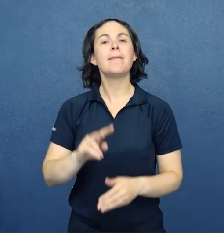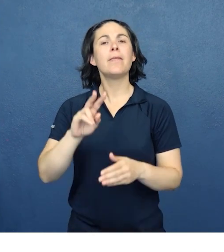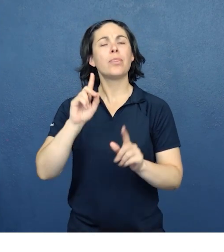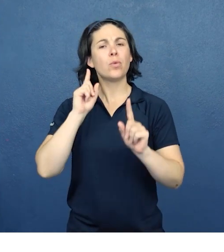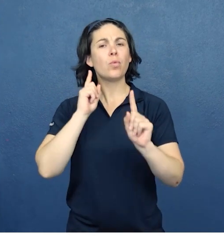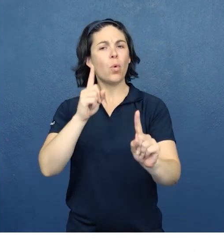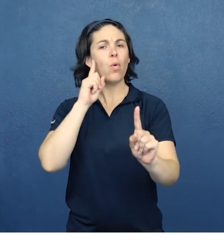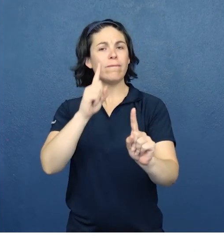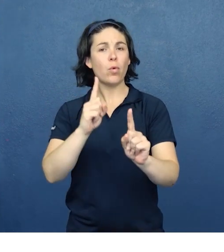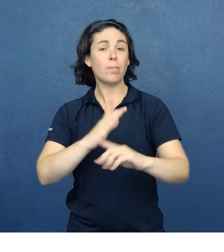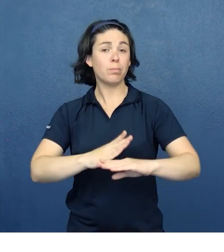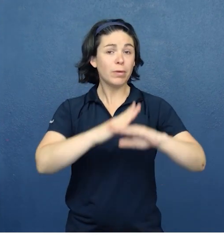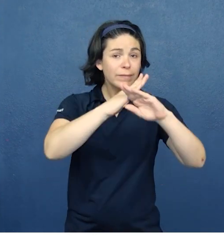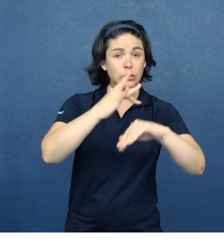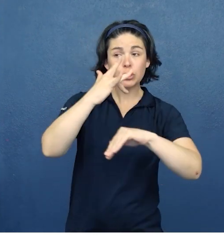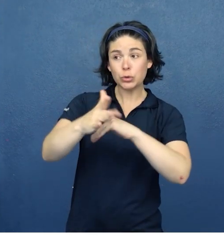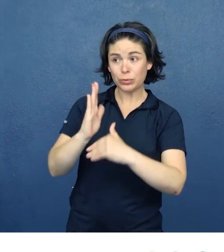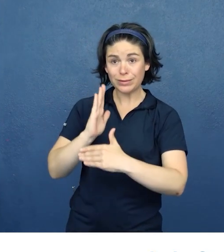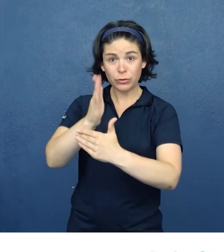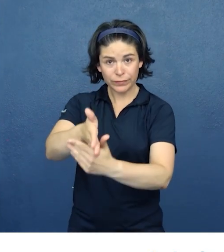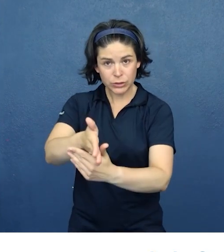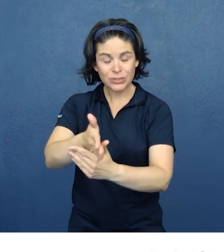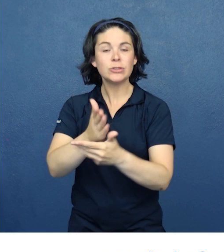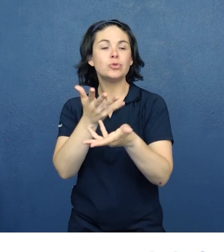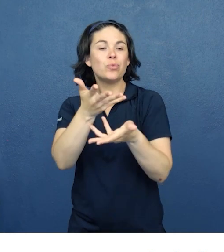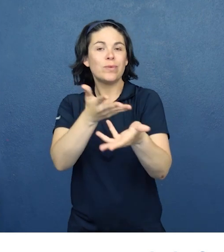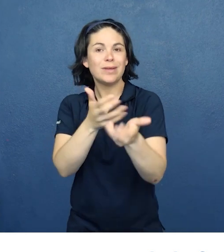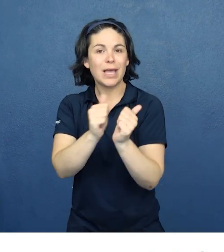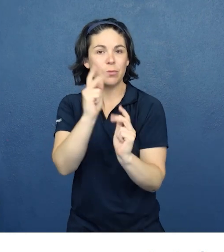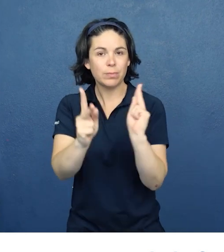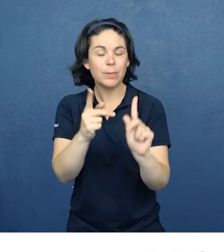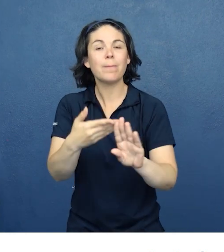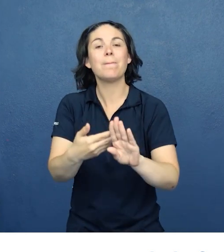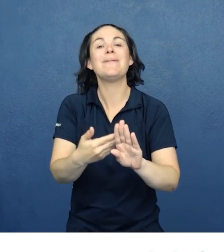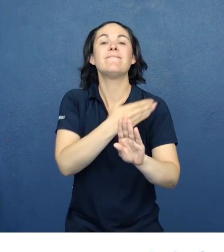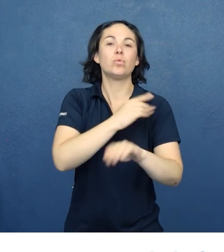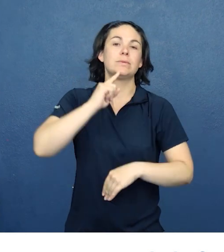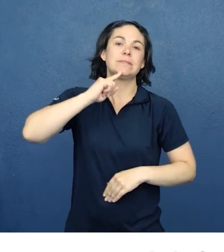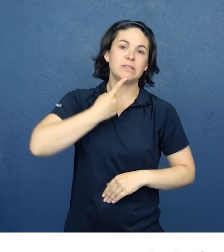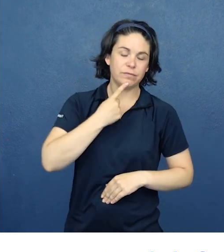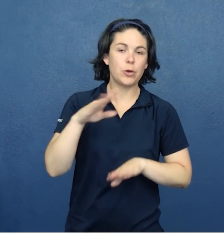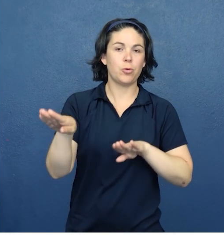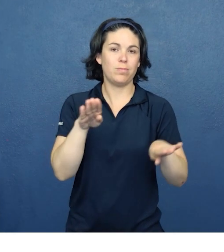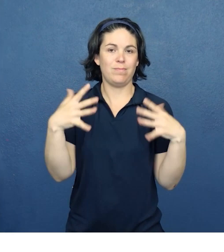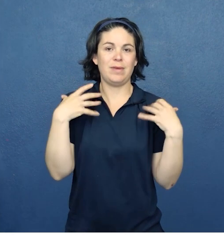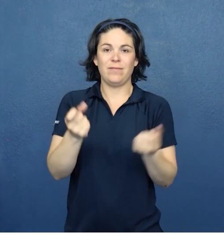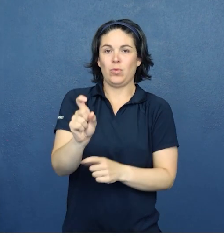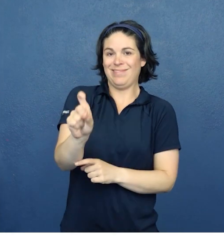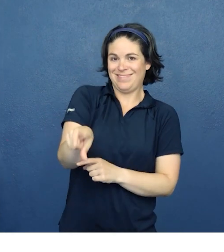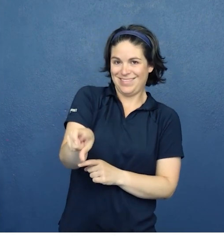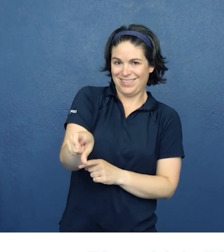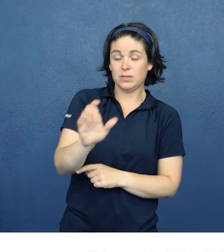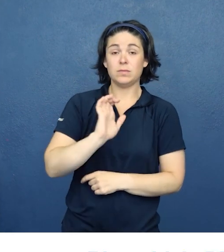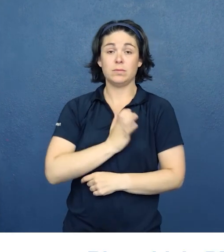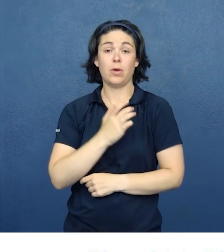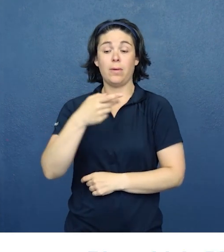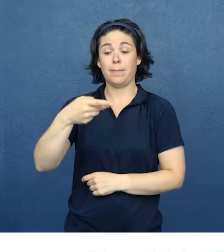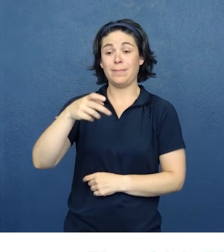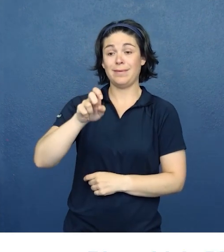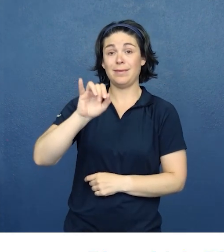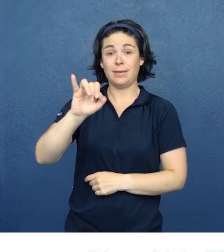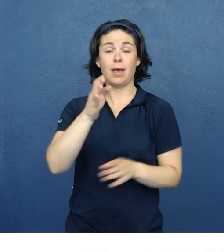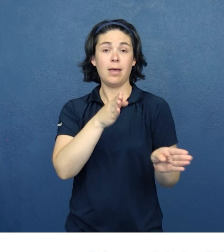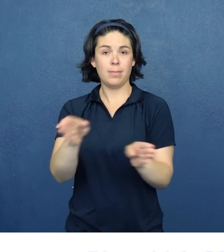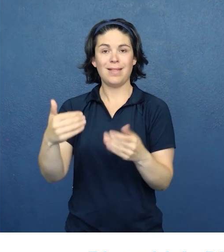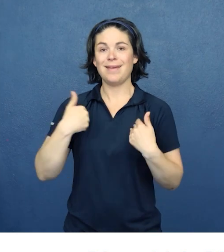intent of prevention and early intervention is to engage people before the development of serious behavioral health need. Riverside's PEI plan